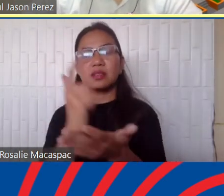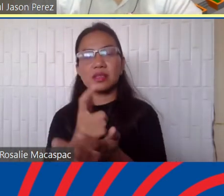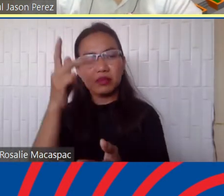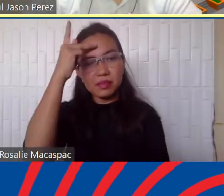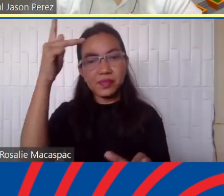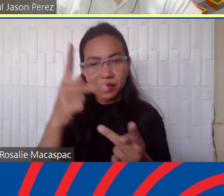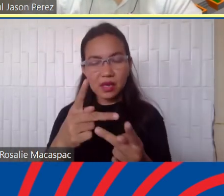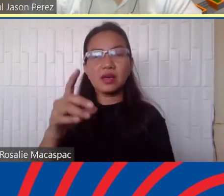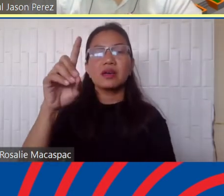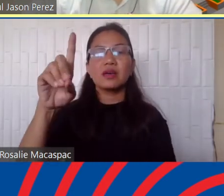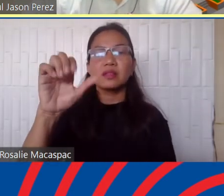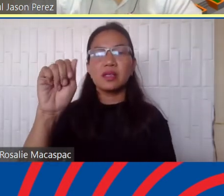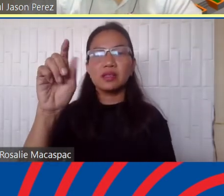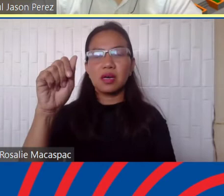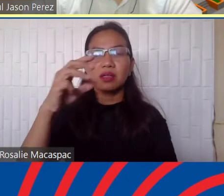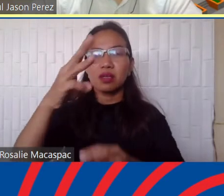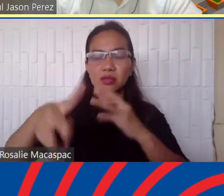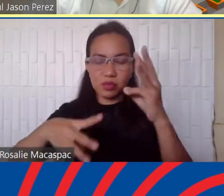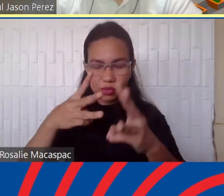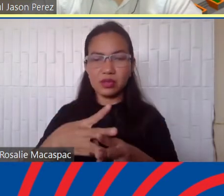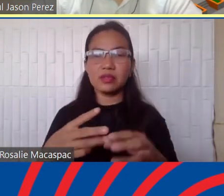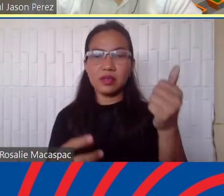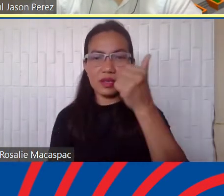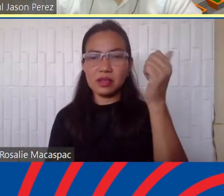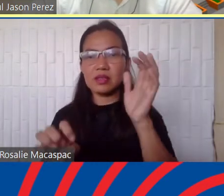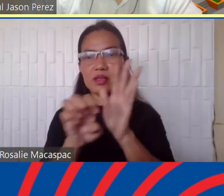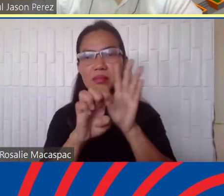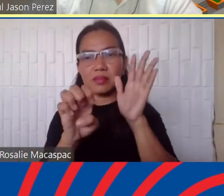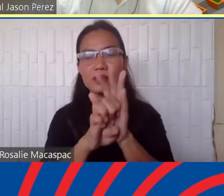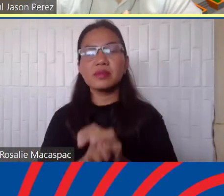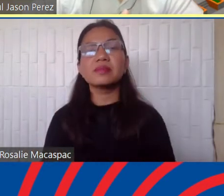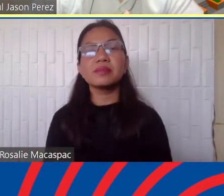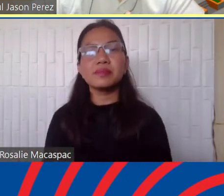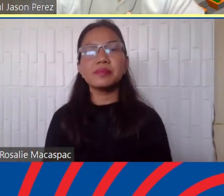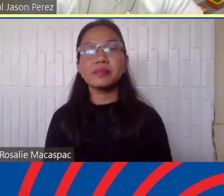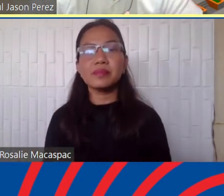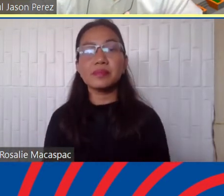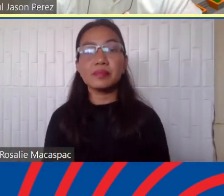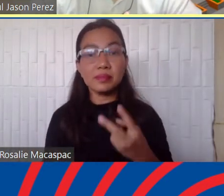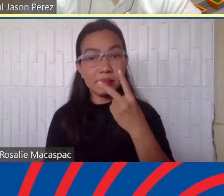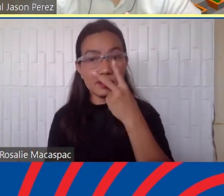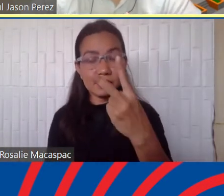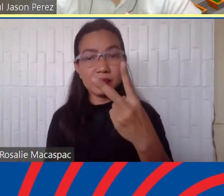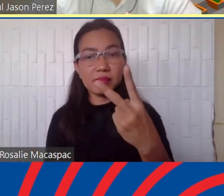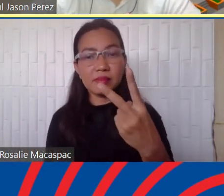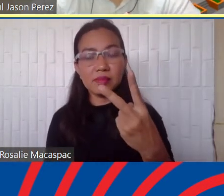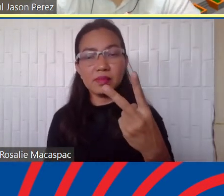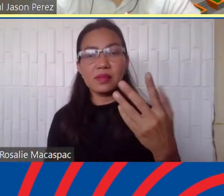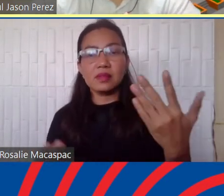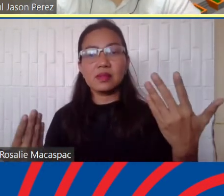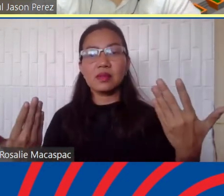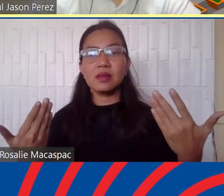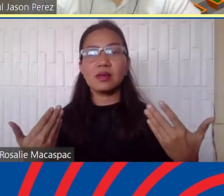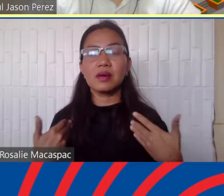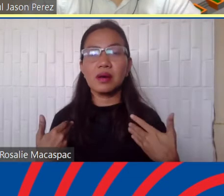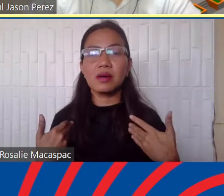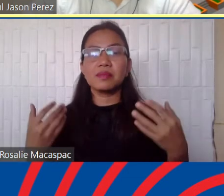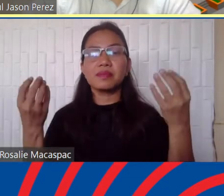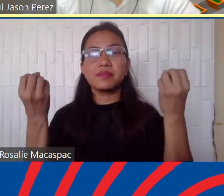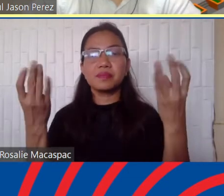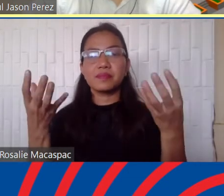yeah, that's another one. Data.world. So as you can see, there are already a lot